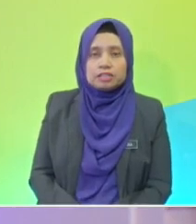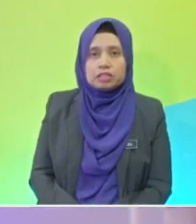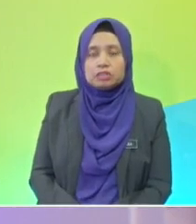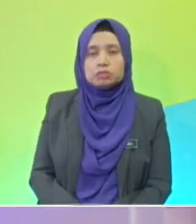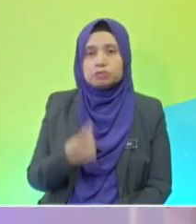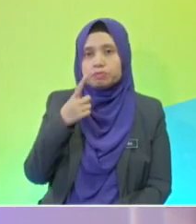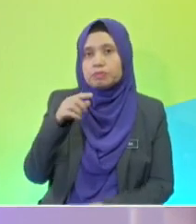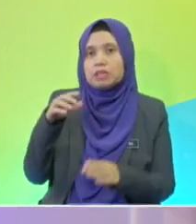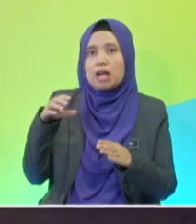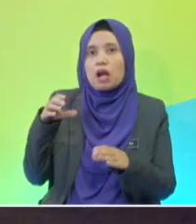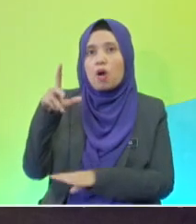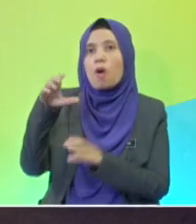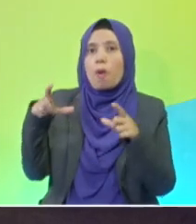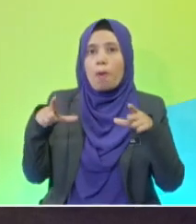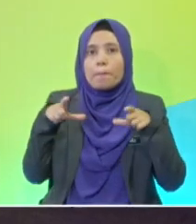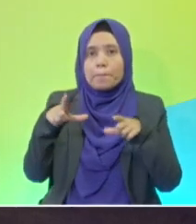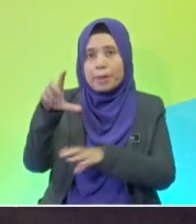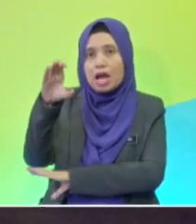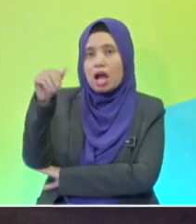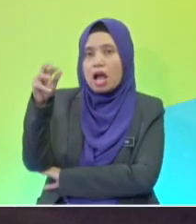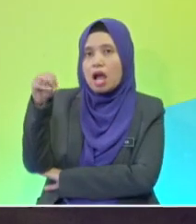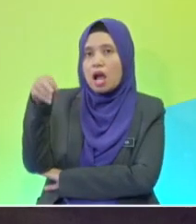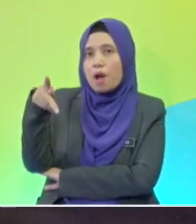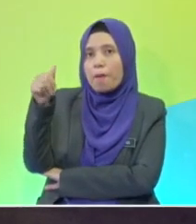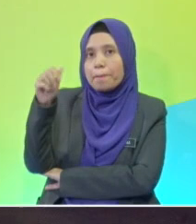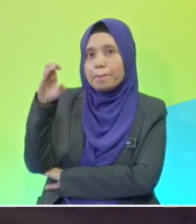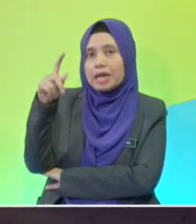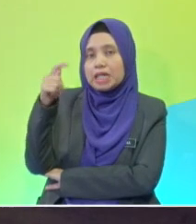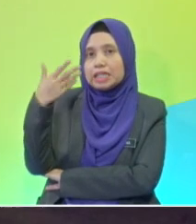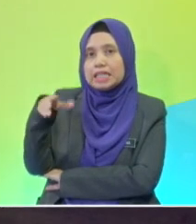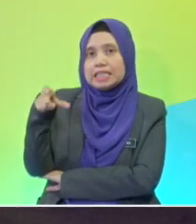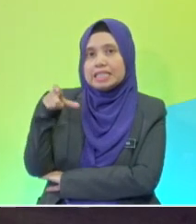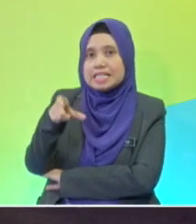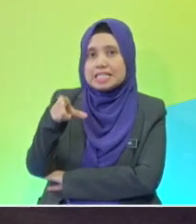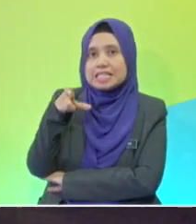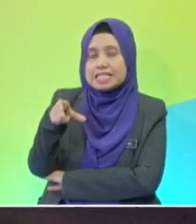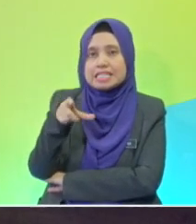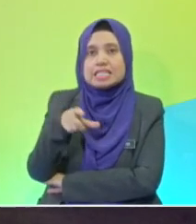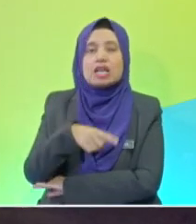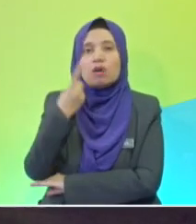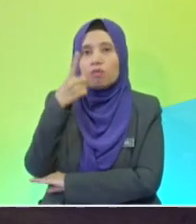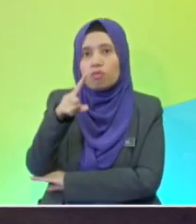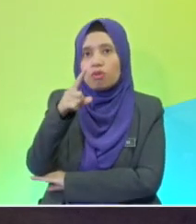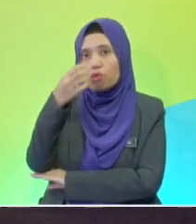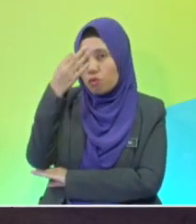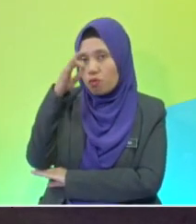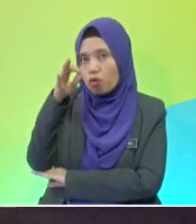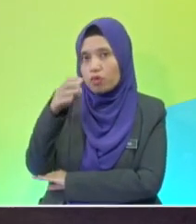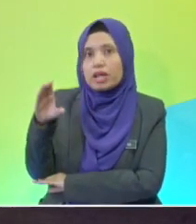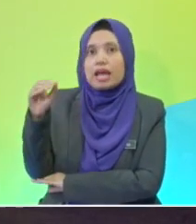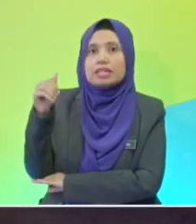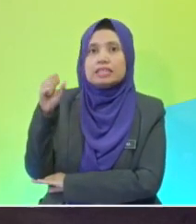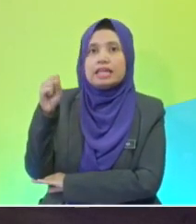compact disc to Compact listen disc. to the music. Oh, right. But for today, we talk about the cassette. Now we're going to have a look at